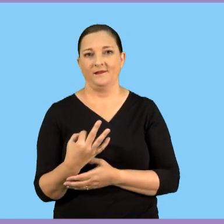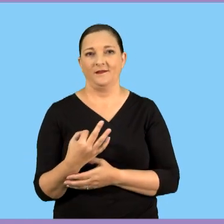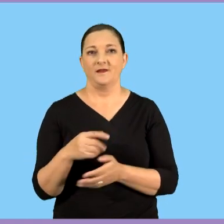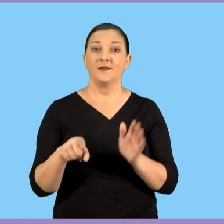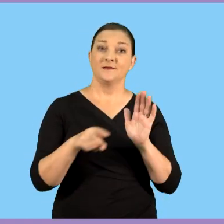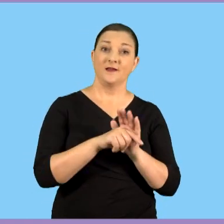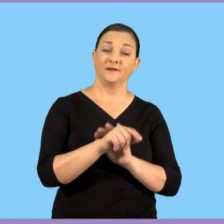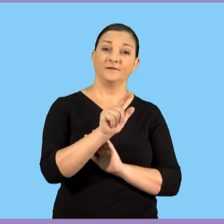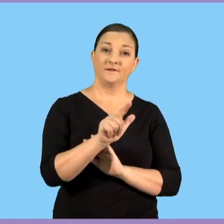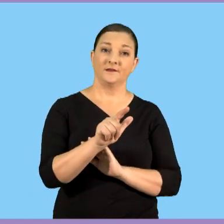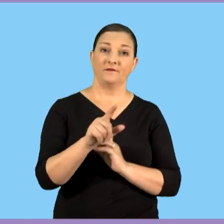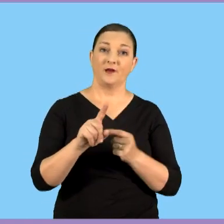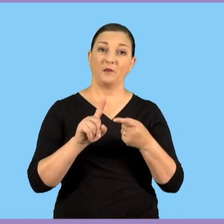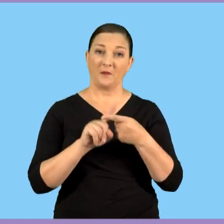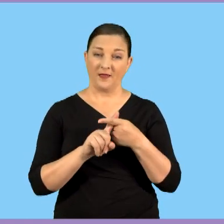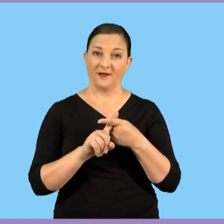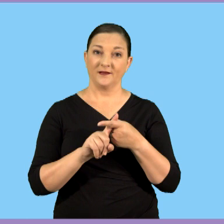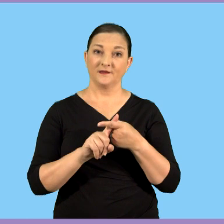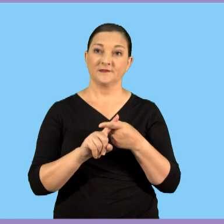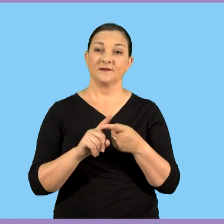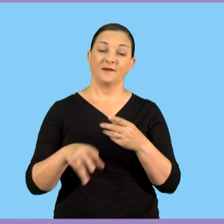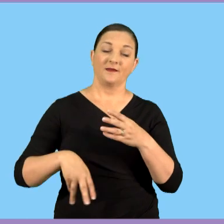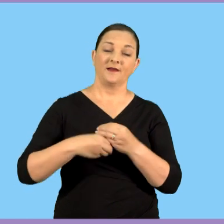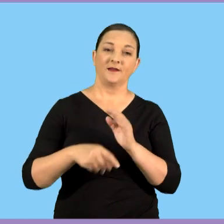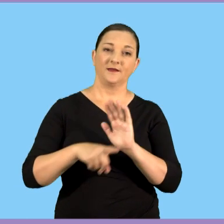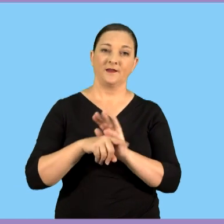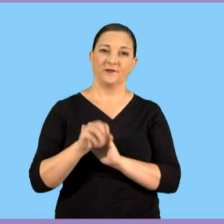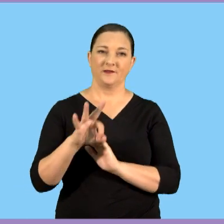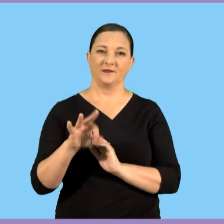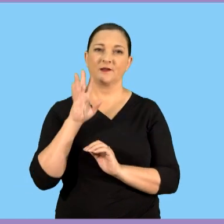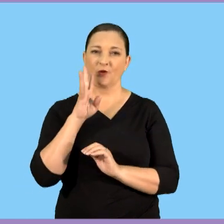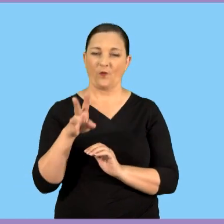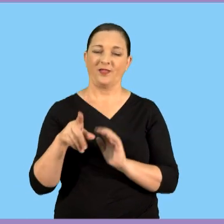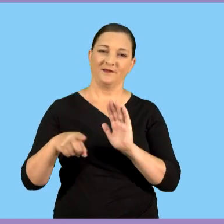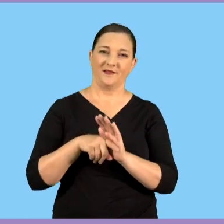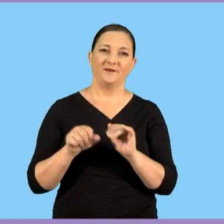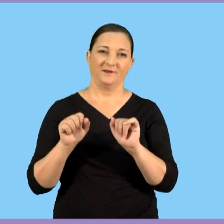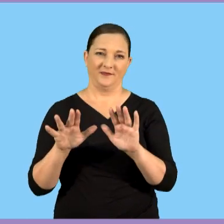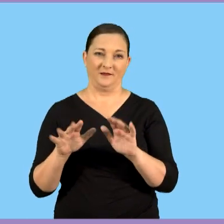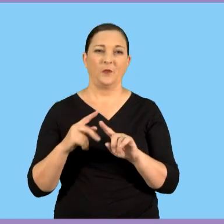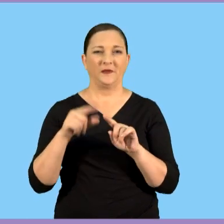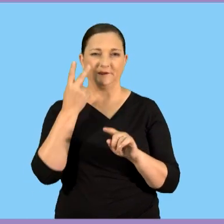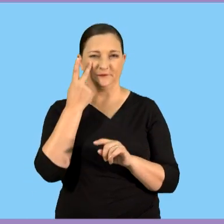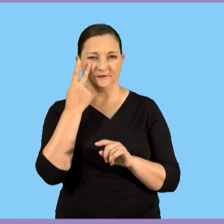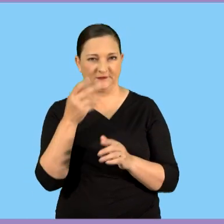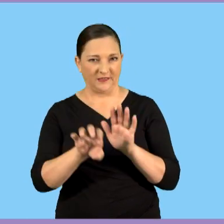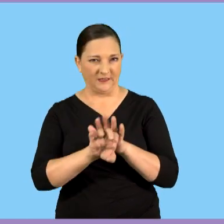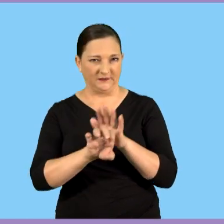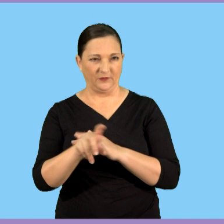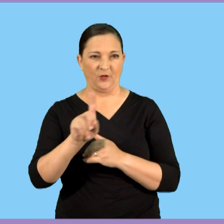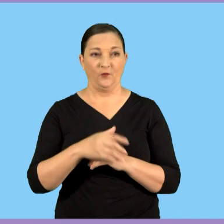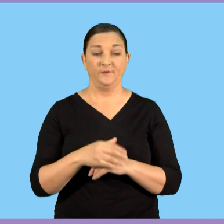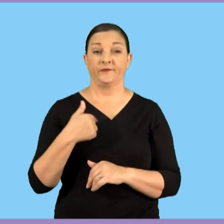7 plus negative 3, that will give us a negative 10. Let's look at these examples. I have here